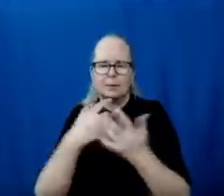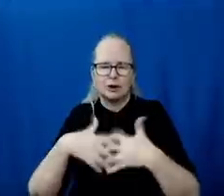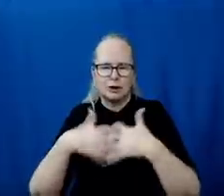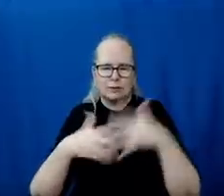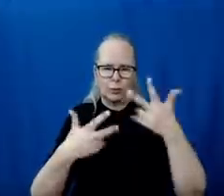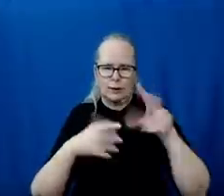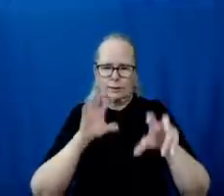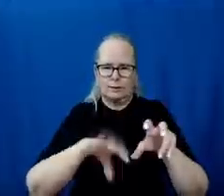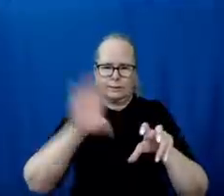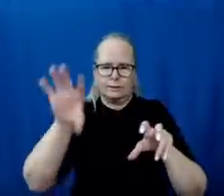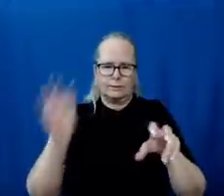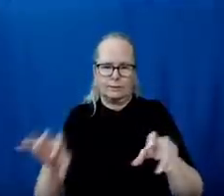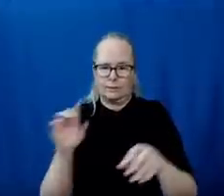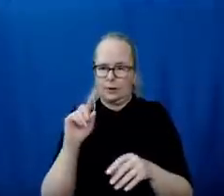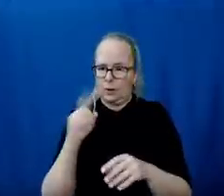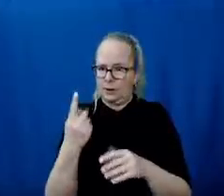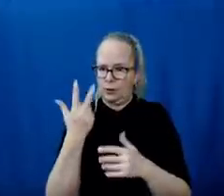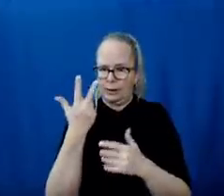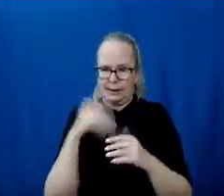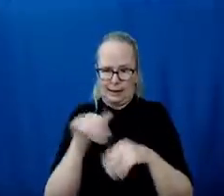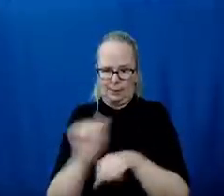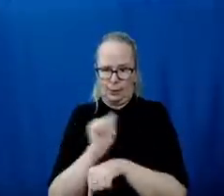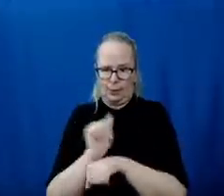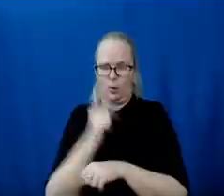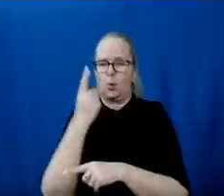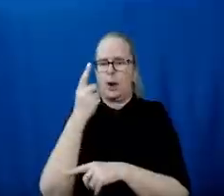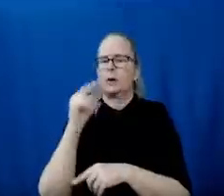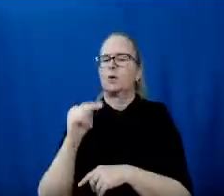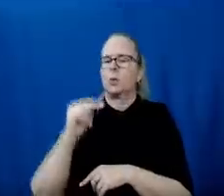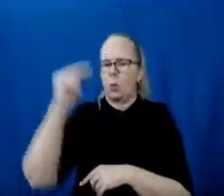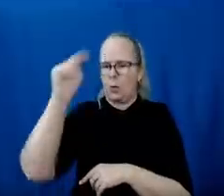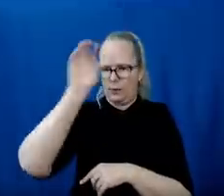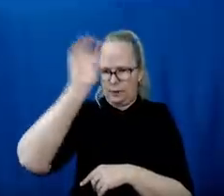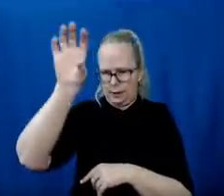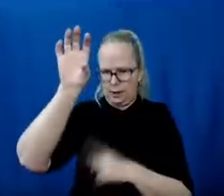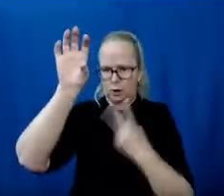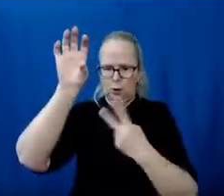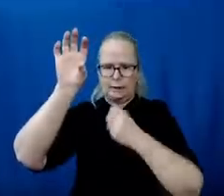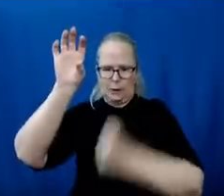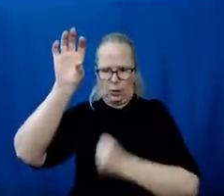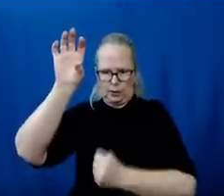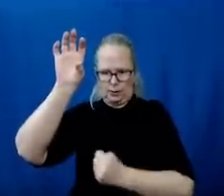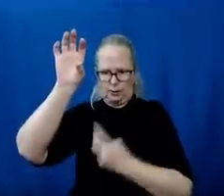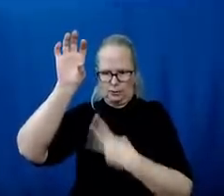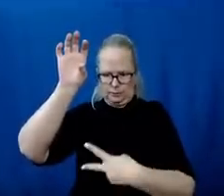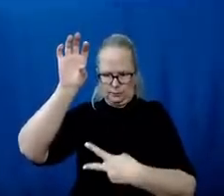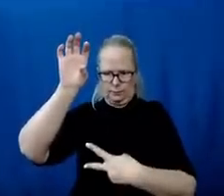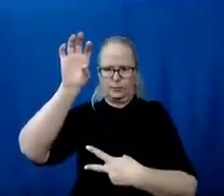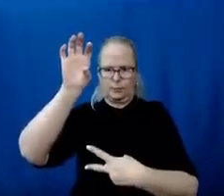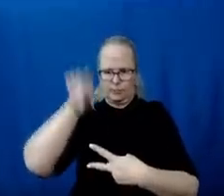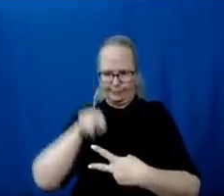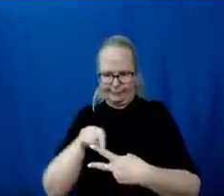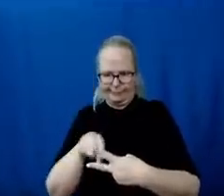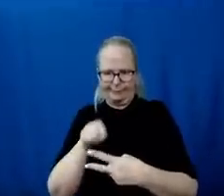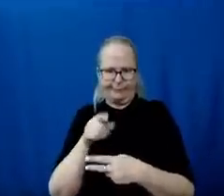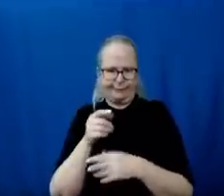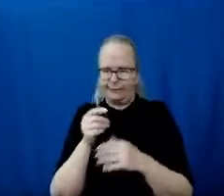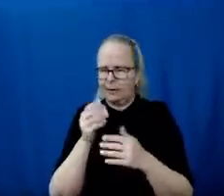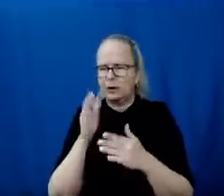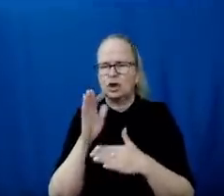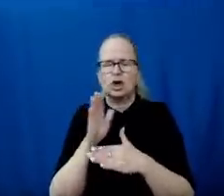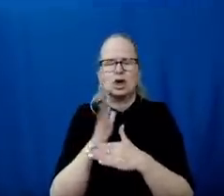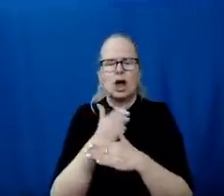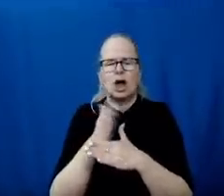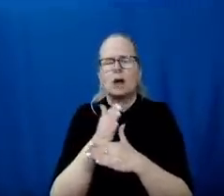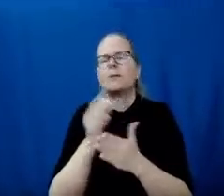in Alberta that is serviced by three wastewater treatment plants, one in the north and two in the south that share